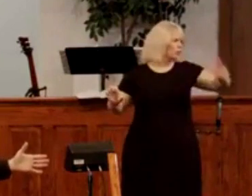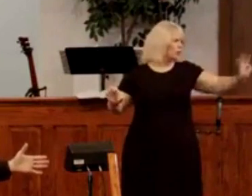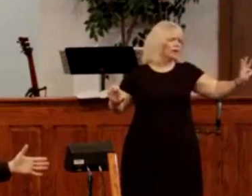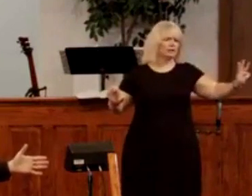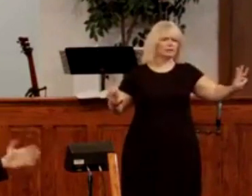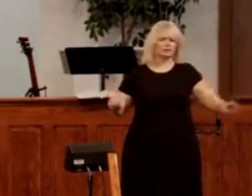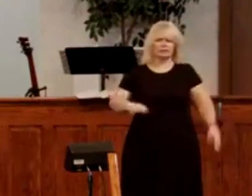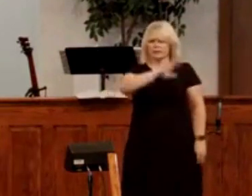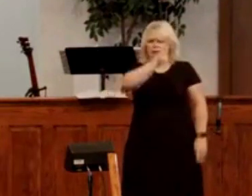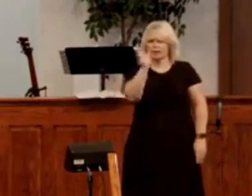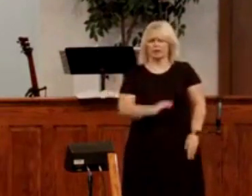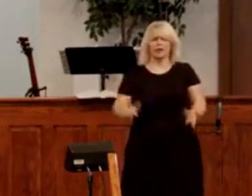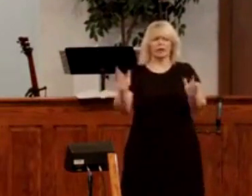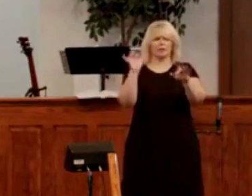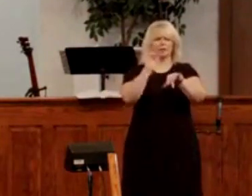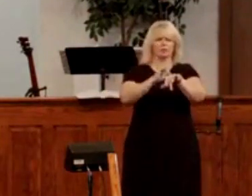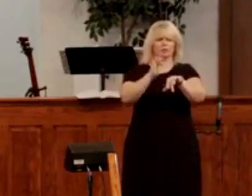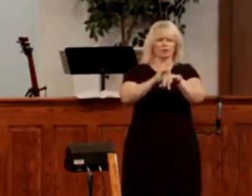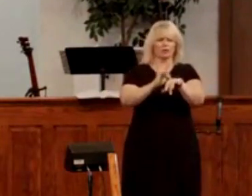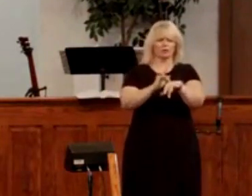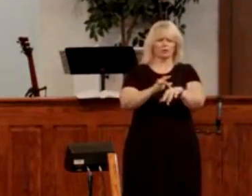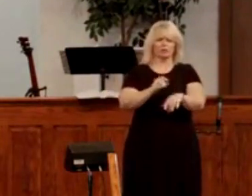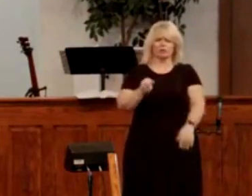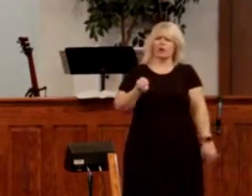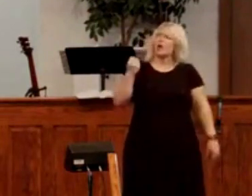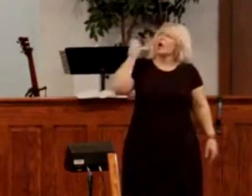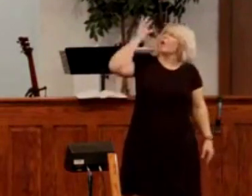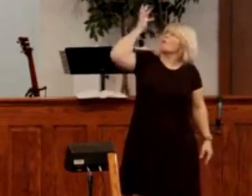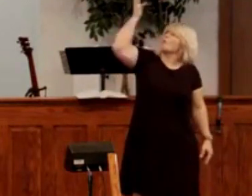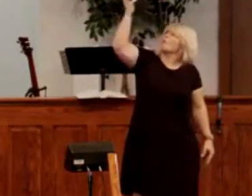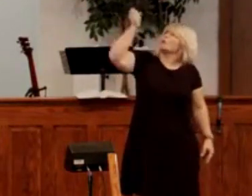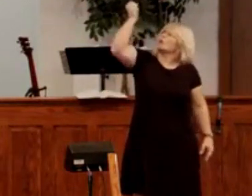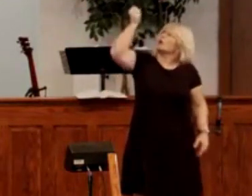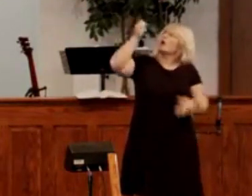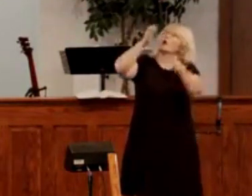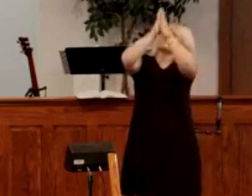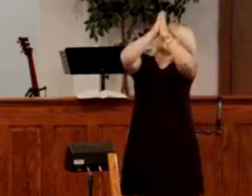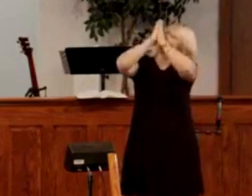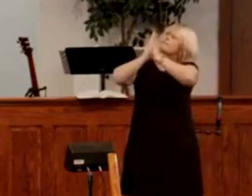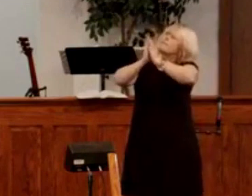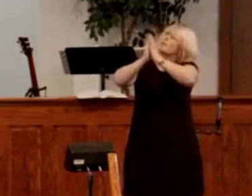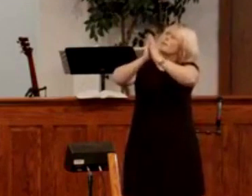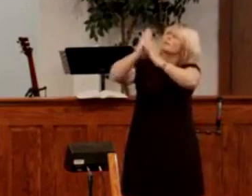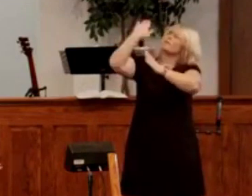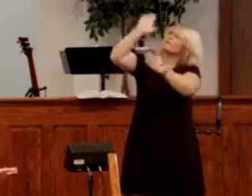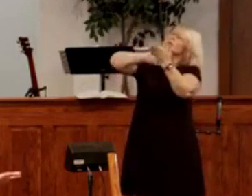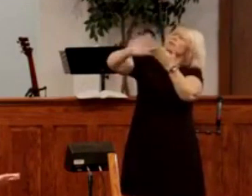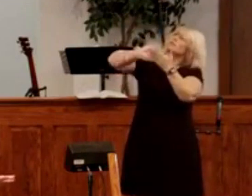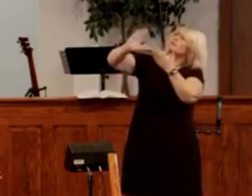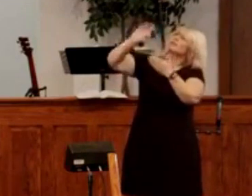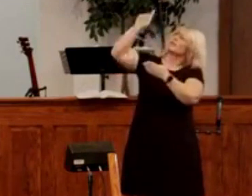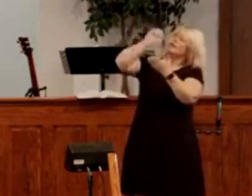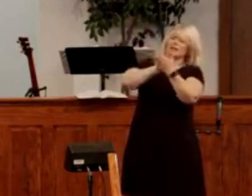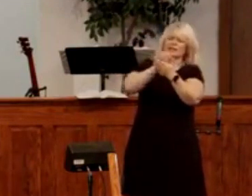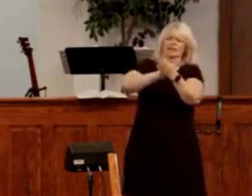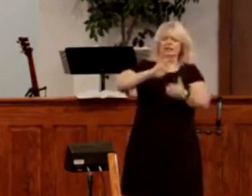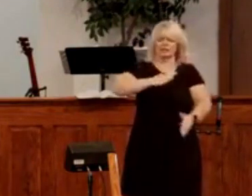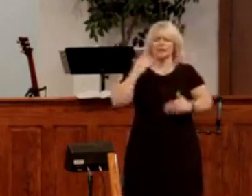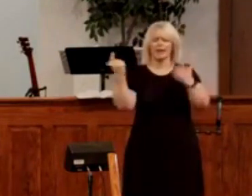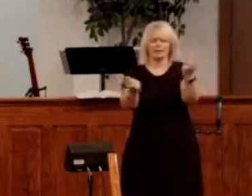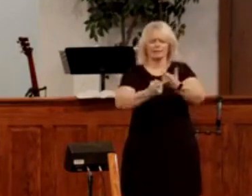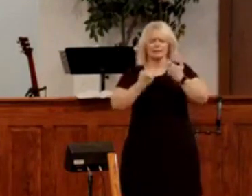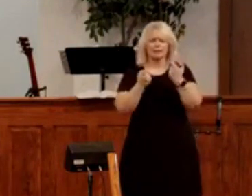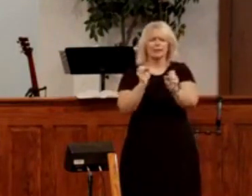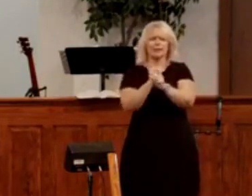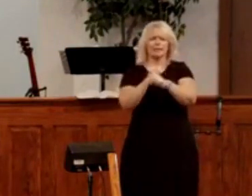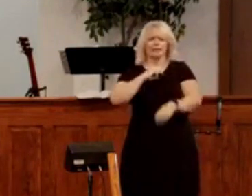They never touch. So once I reach out to God and pray from a contrite heart for his forgiveness, he cleanses me of those sins and he makes me